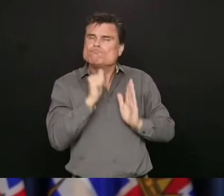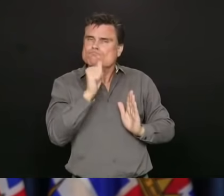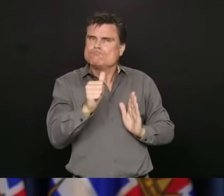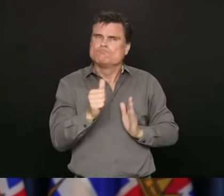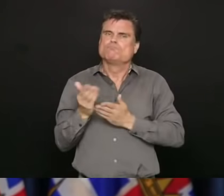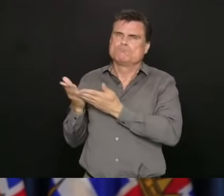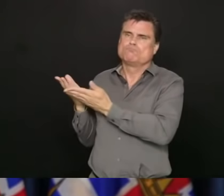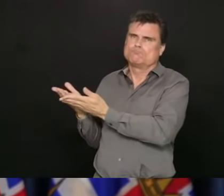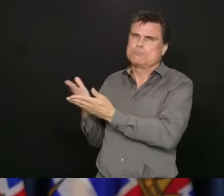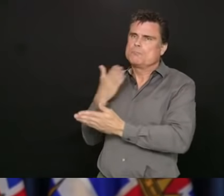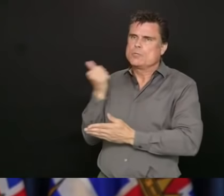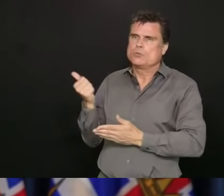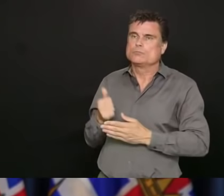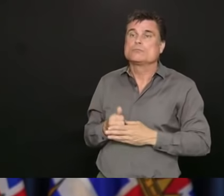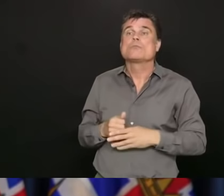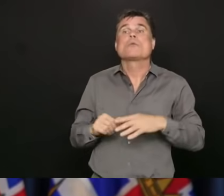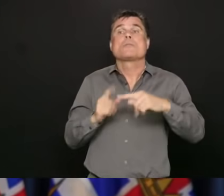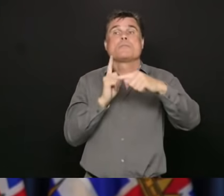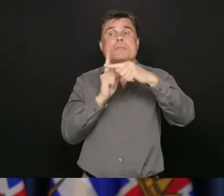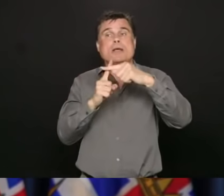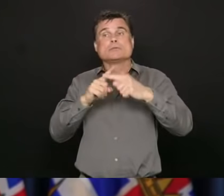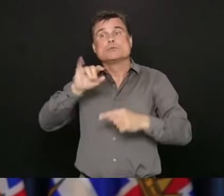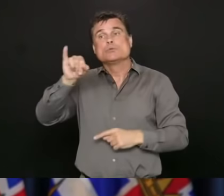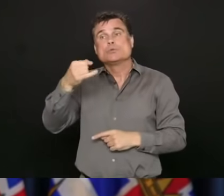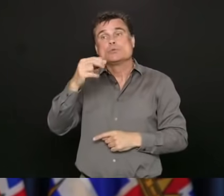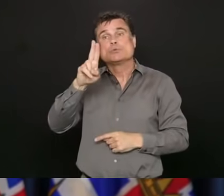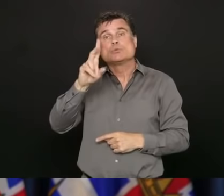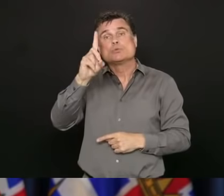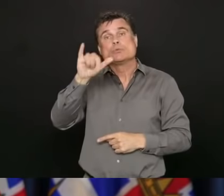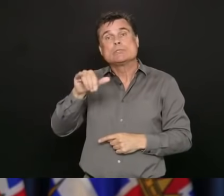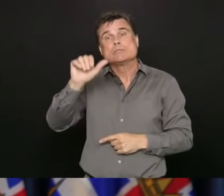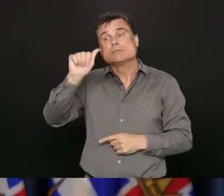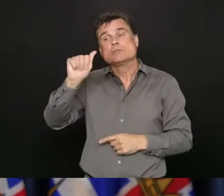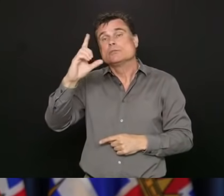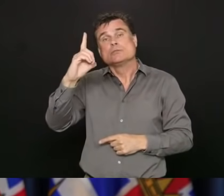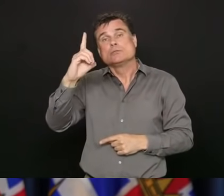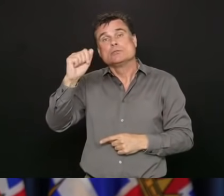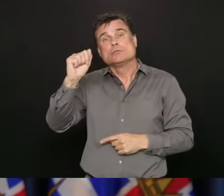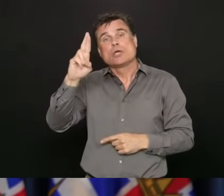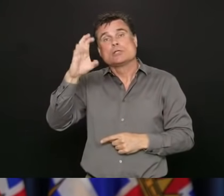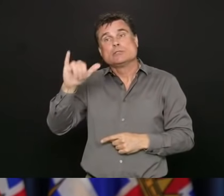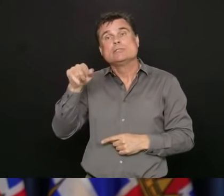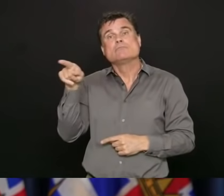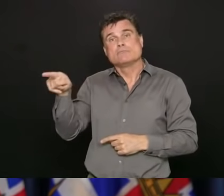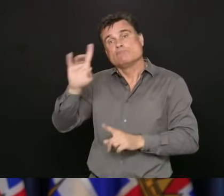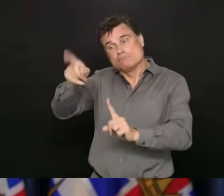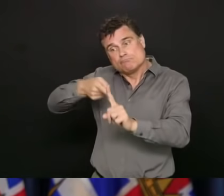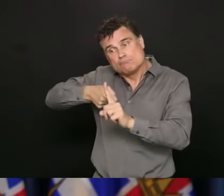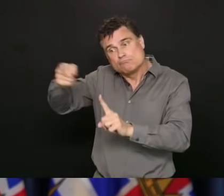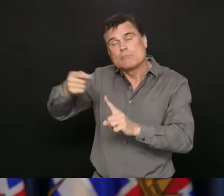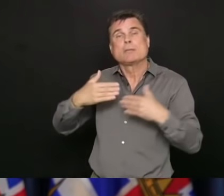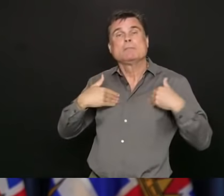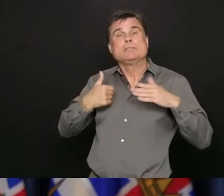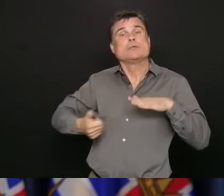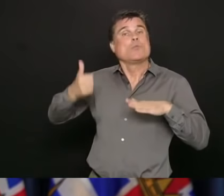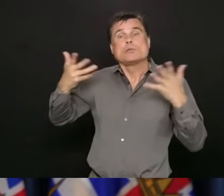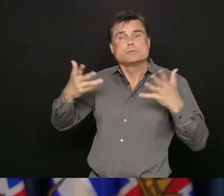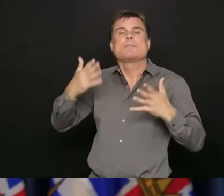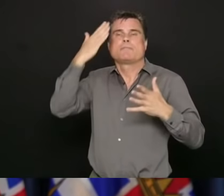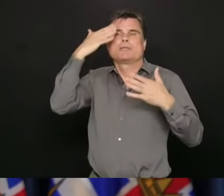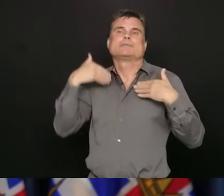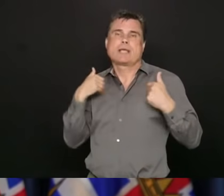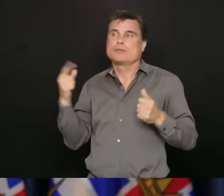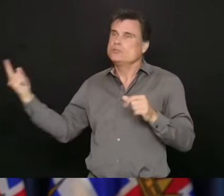team working with Shane, and that's her primary objective each and every day. And so having the opportunity to have face-to-face